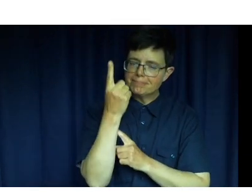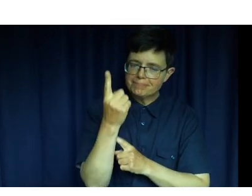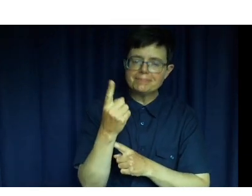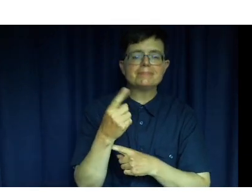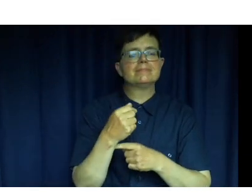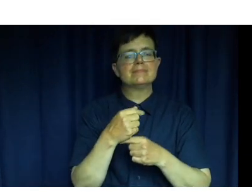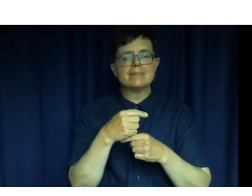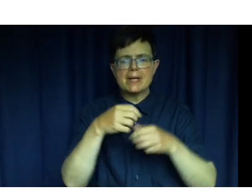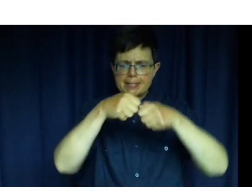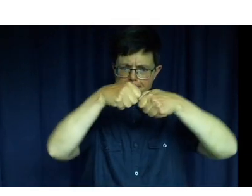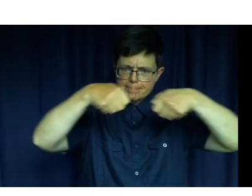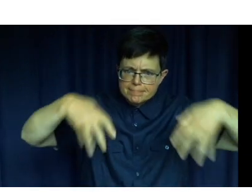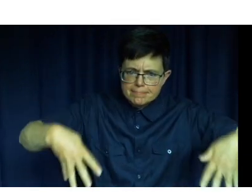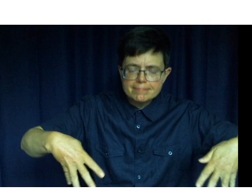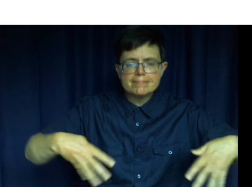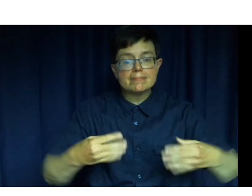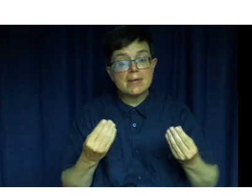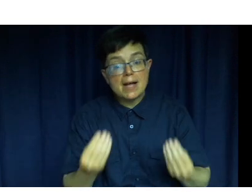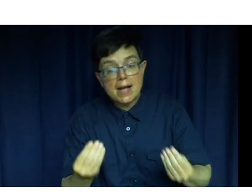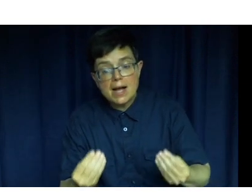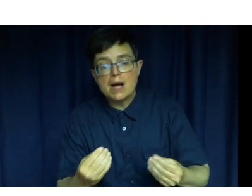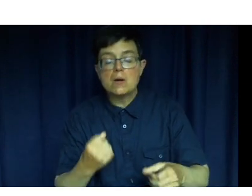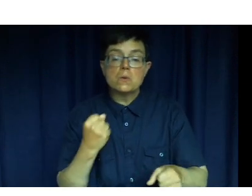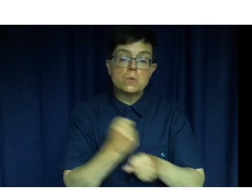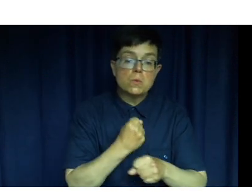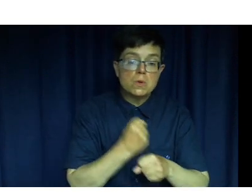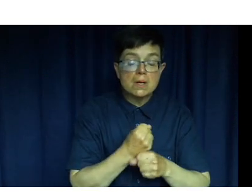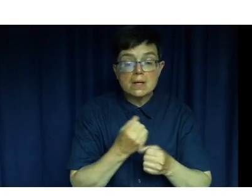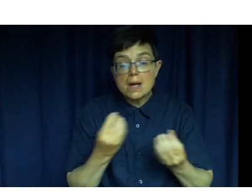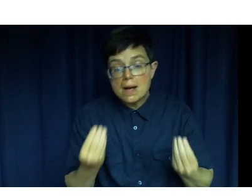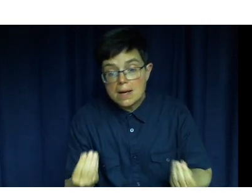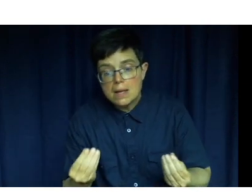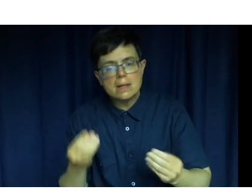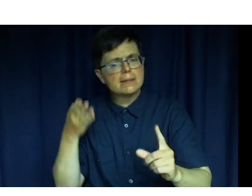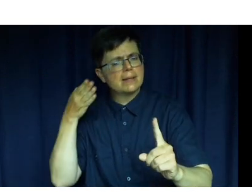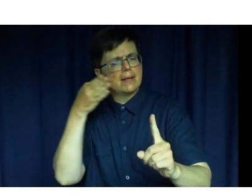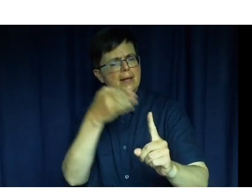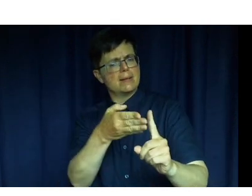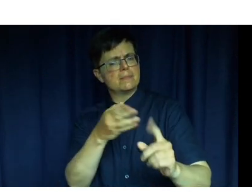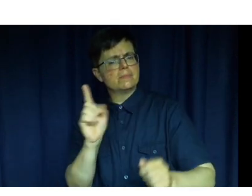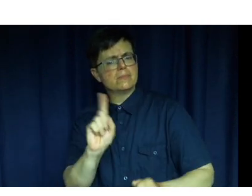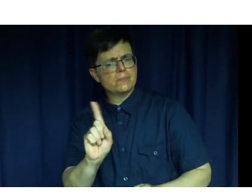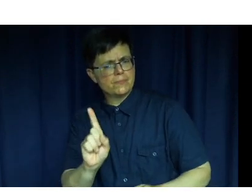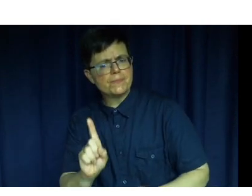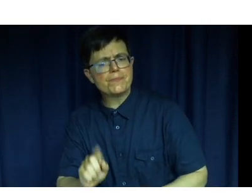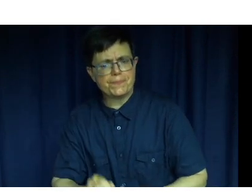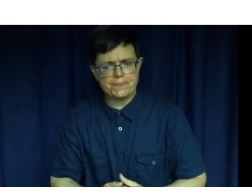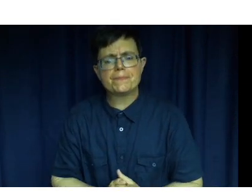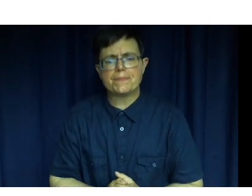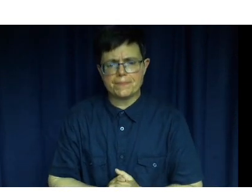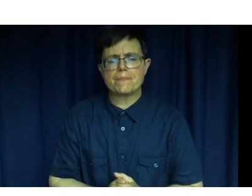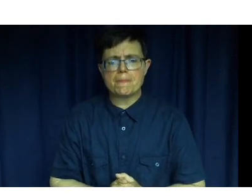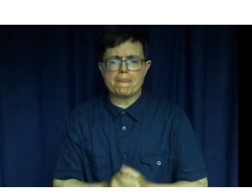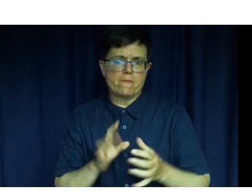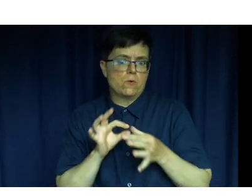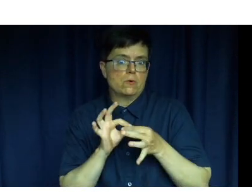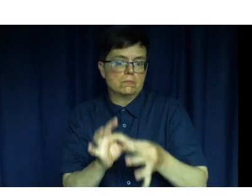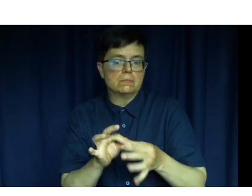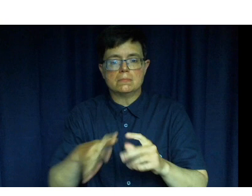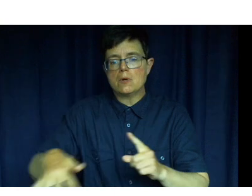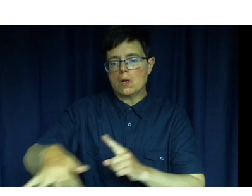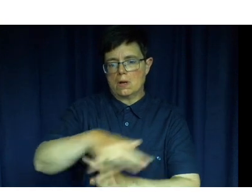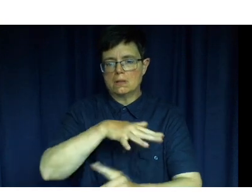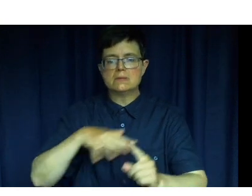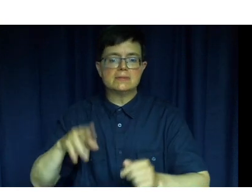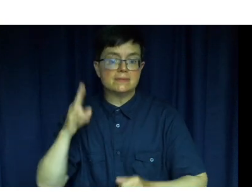for. If you would like to know more about our specific ICF project in the context of deafblindness,